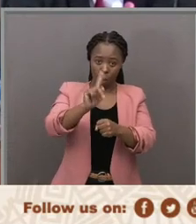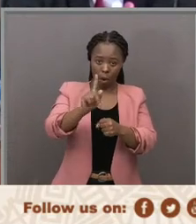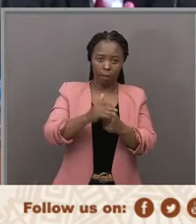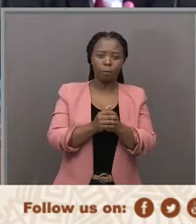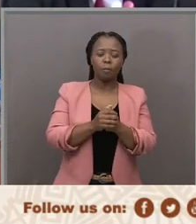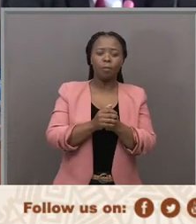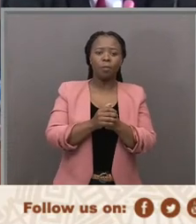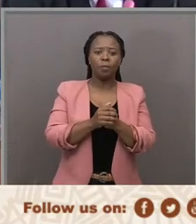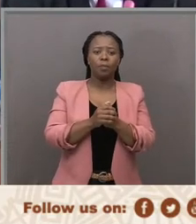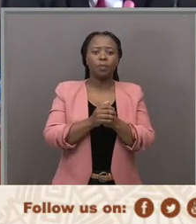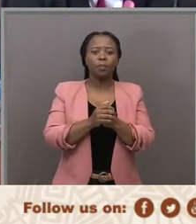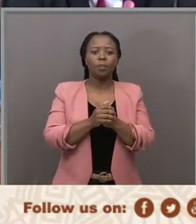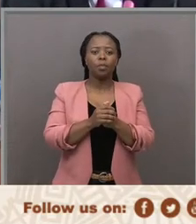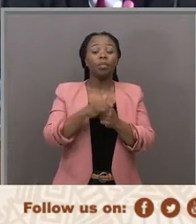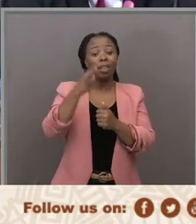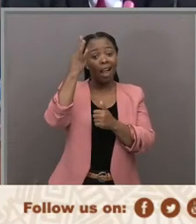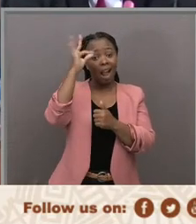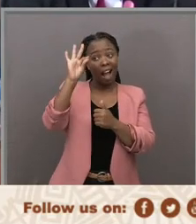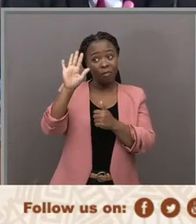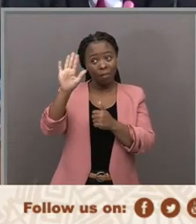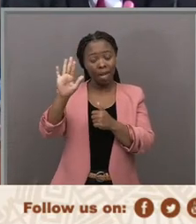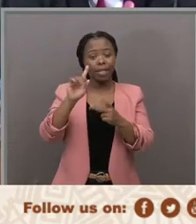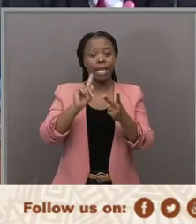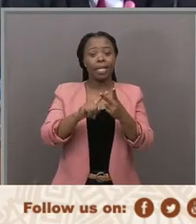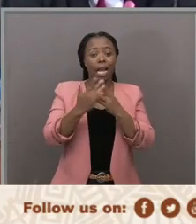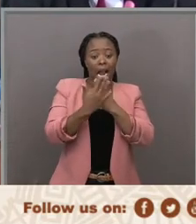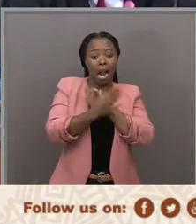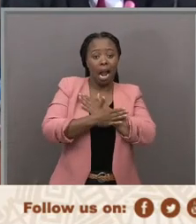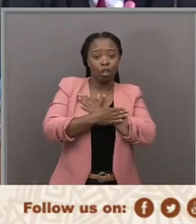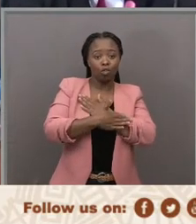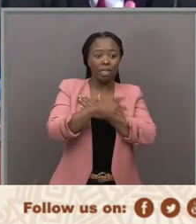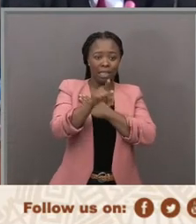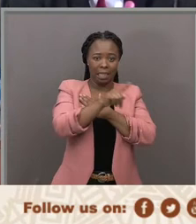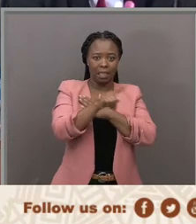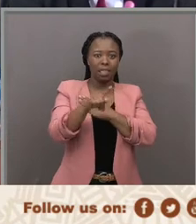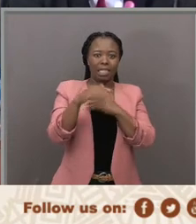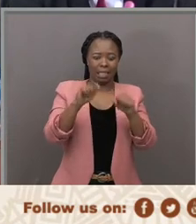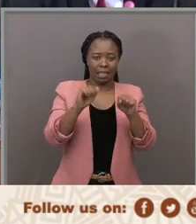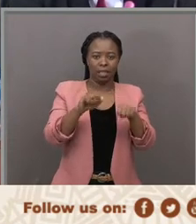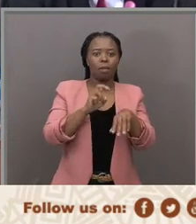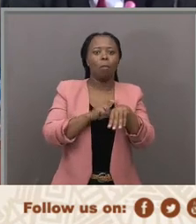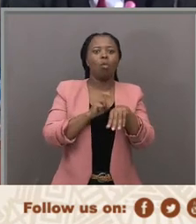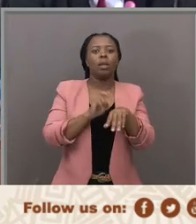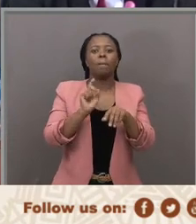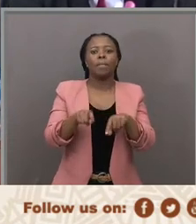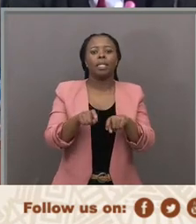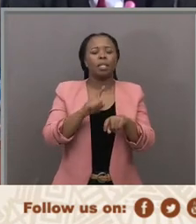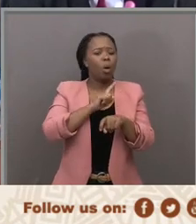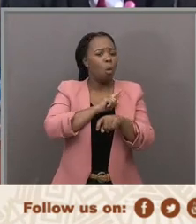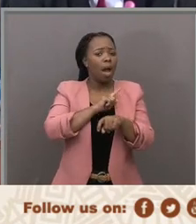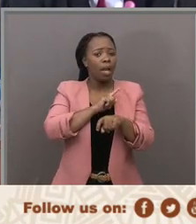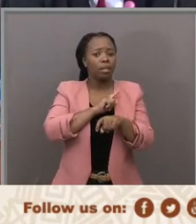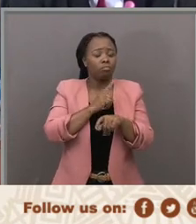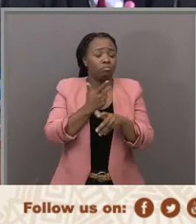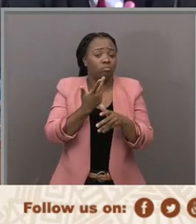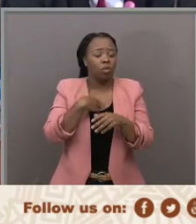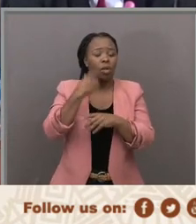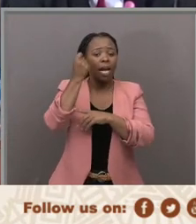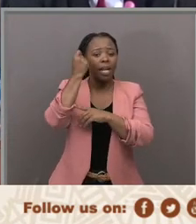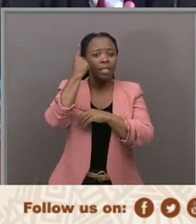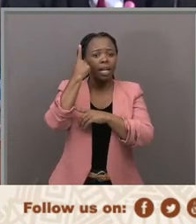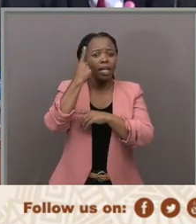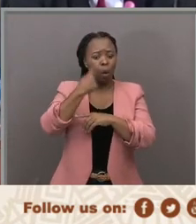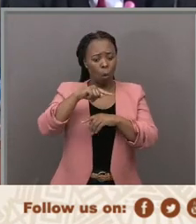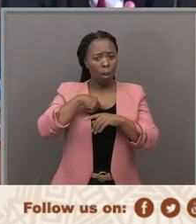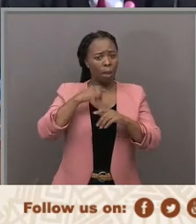COVID response by governments and by countries, is absolutely necessary, because when we understand how we have